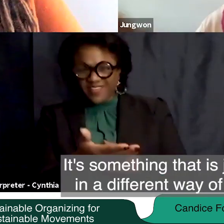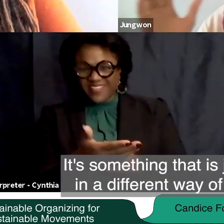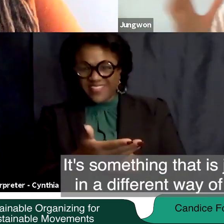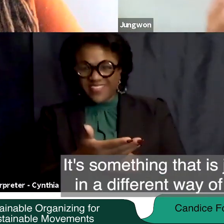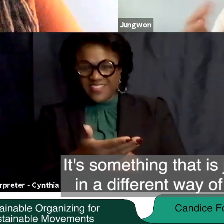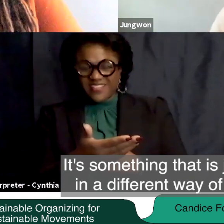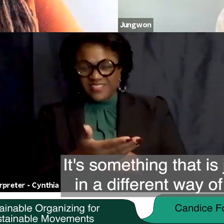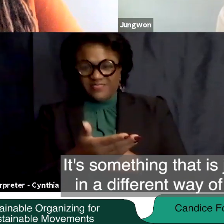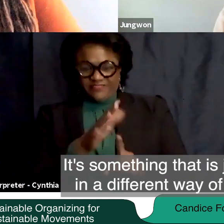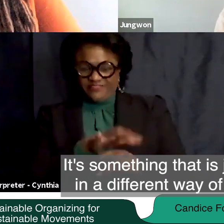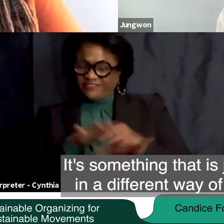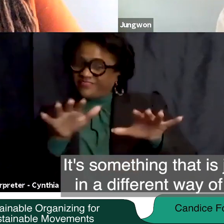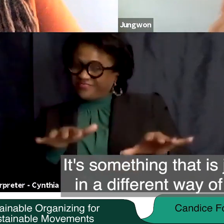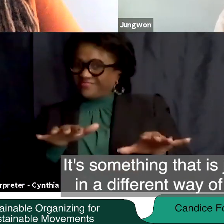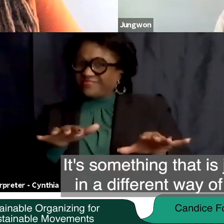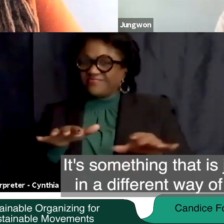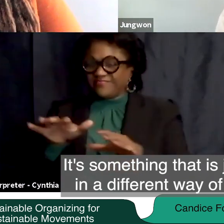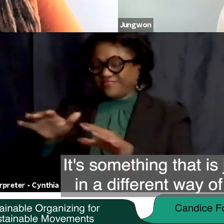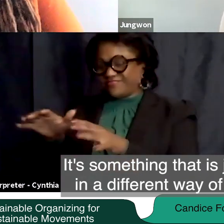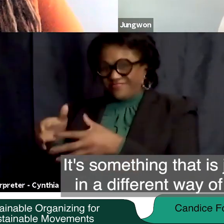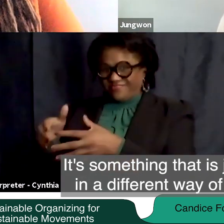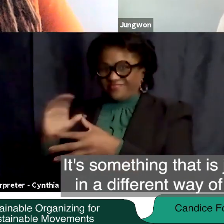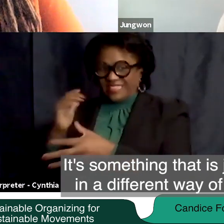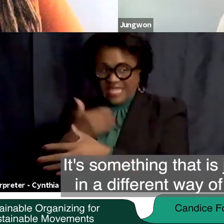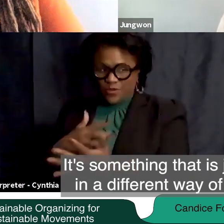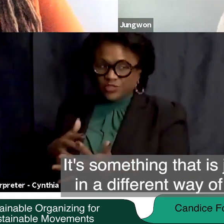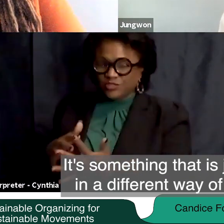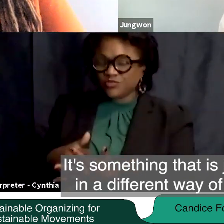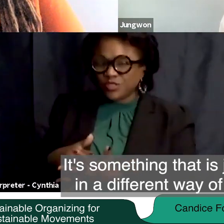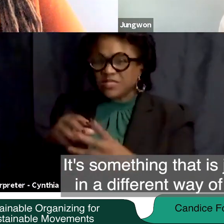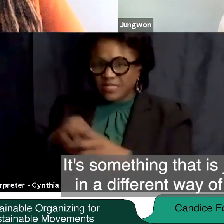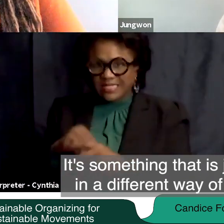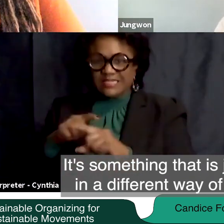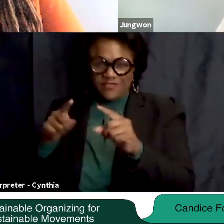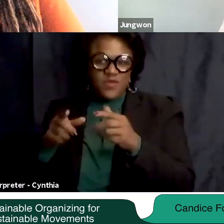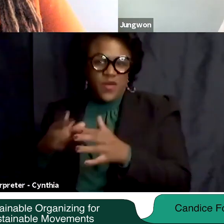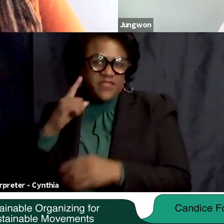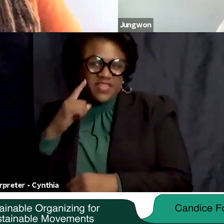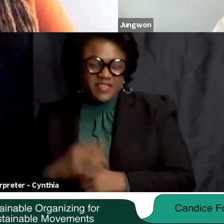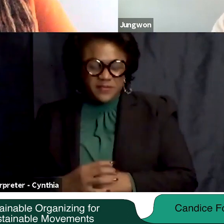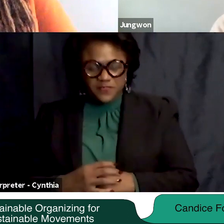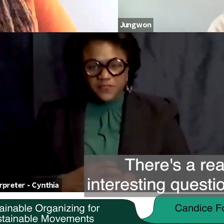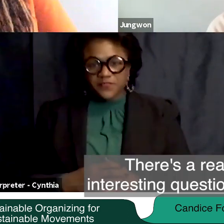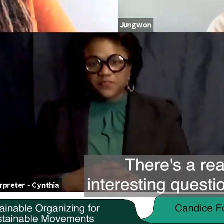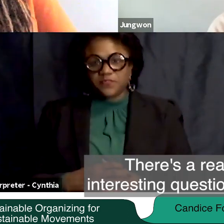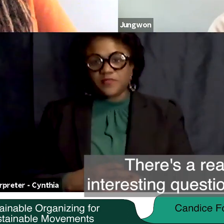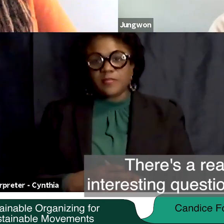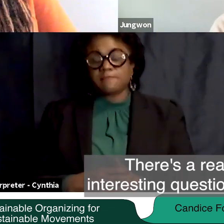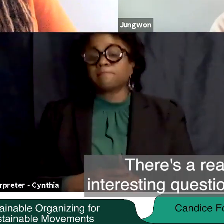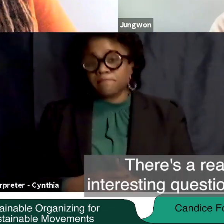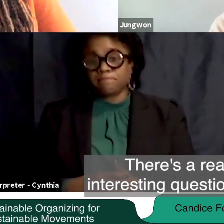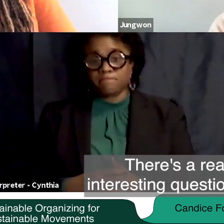It's something that is just rooted in a different way of thinking. There's